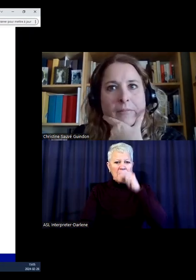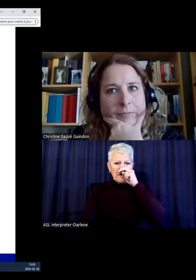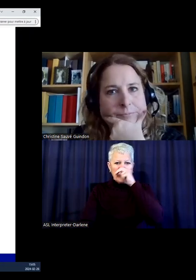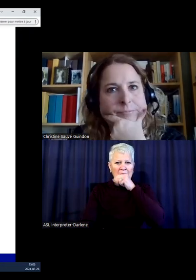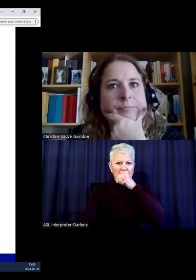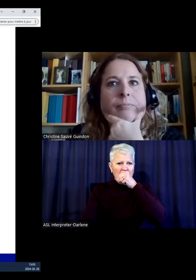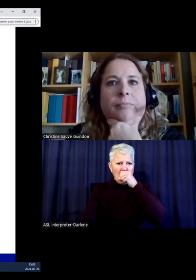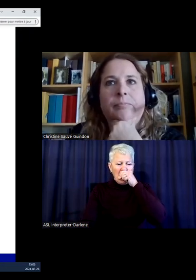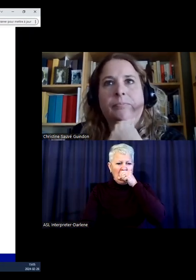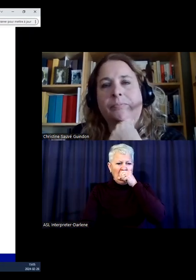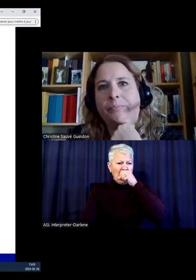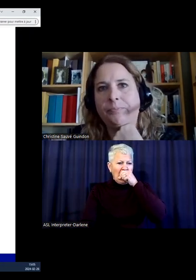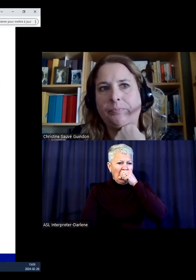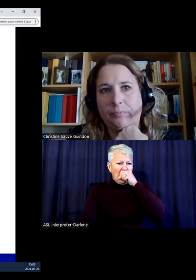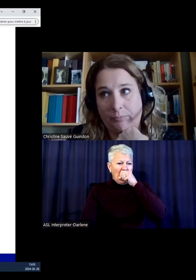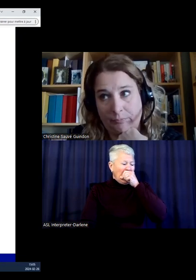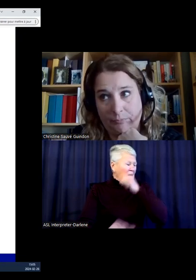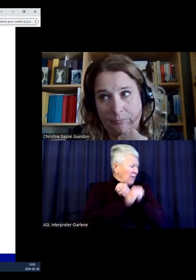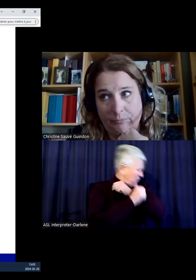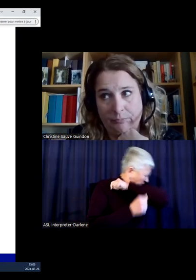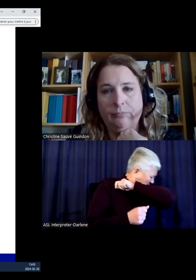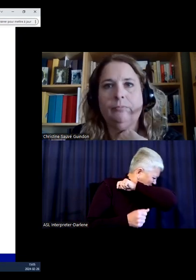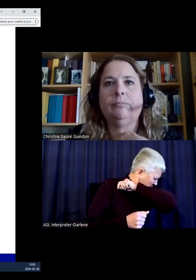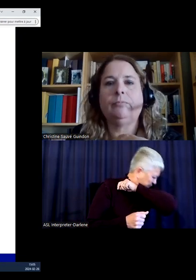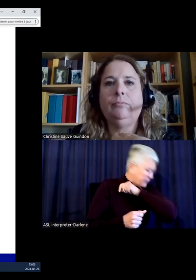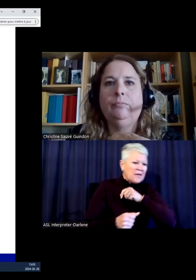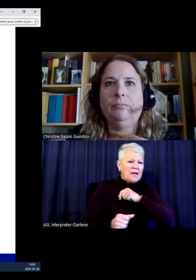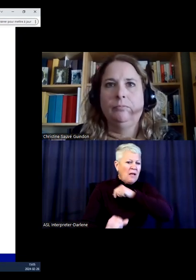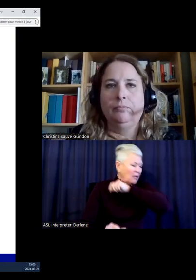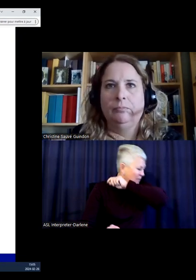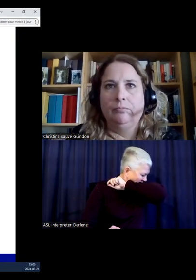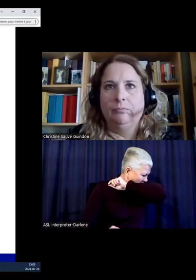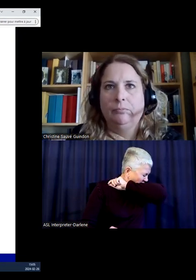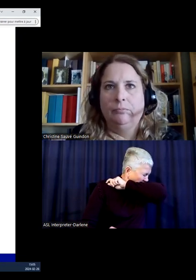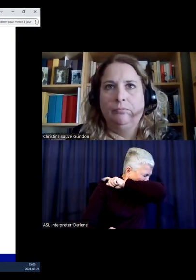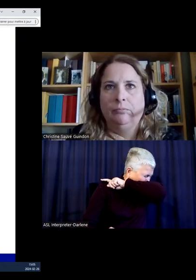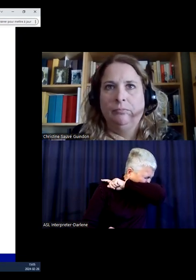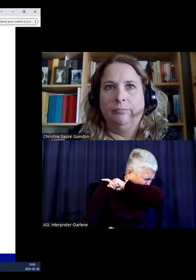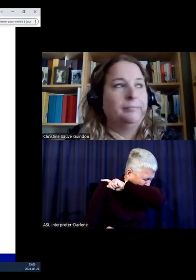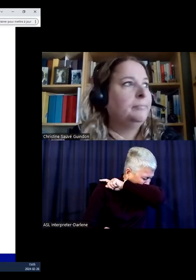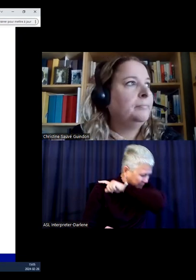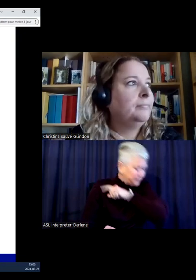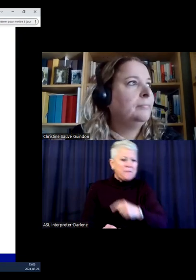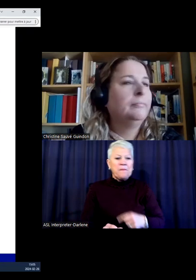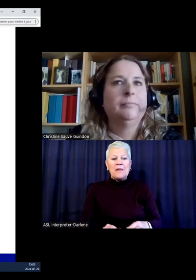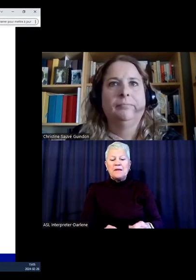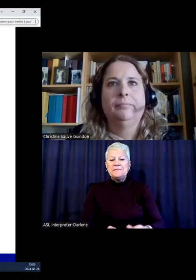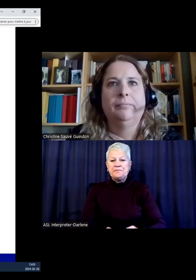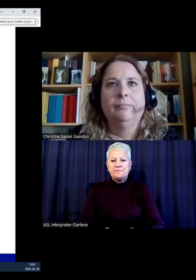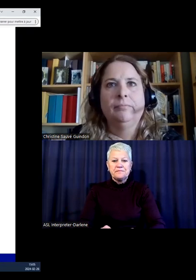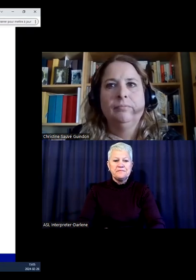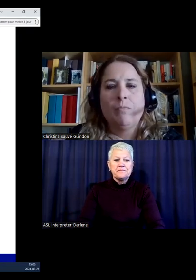Sean likes screws. He likes cleaning and making sure things are tidy.